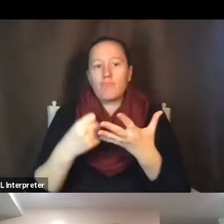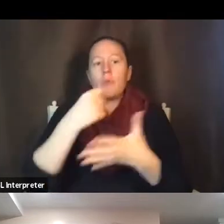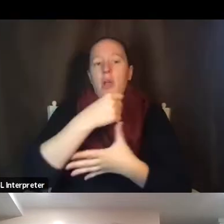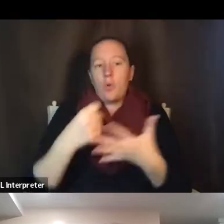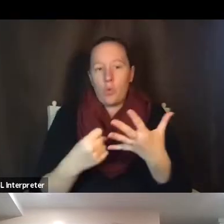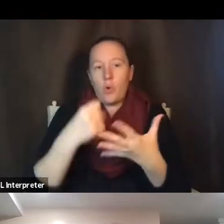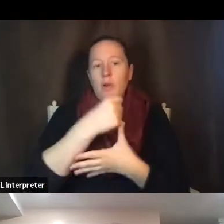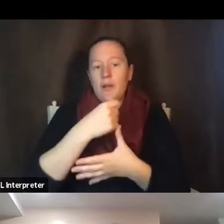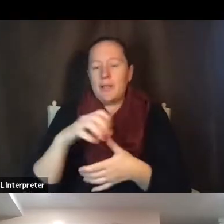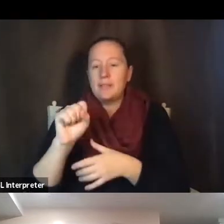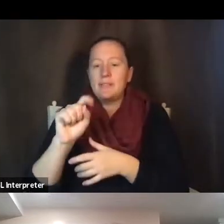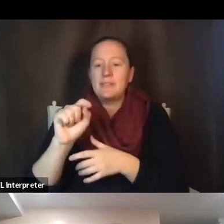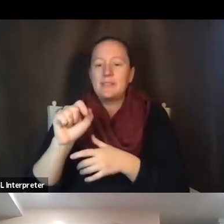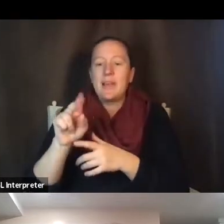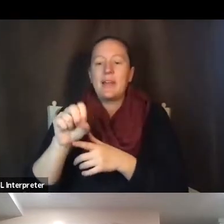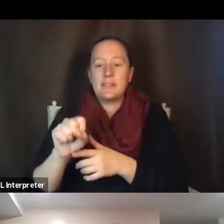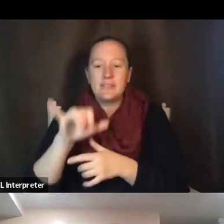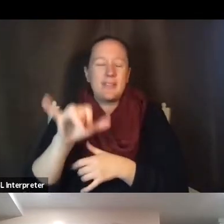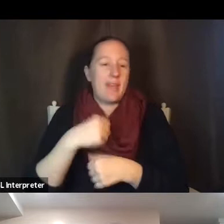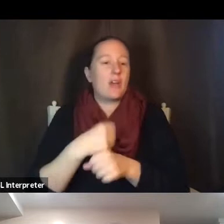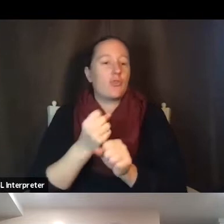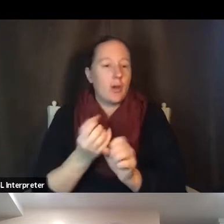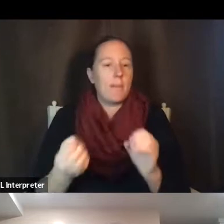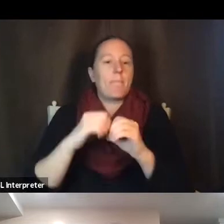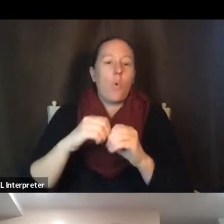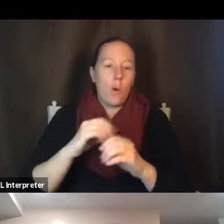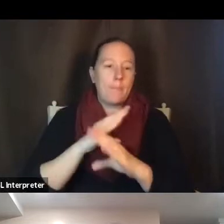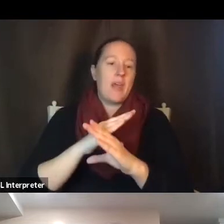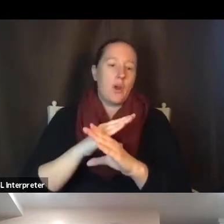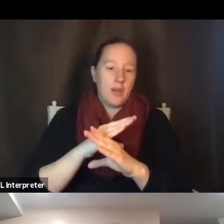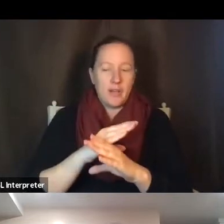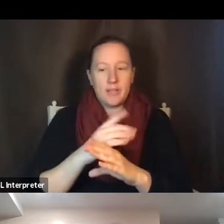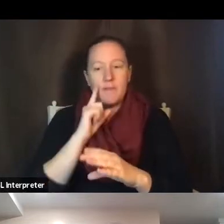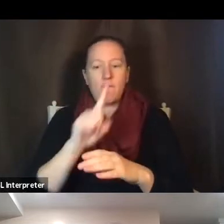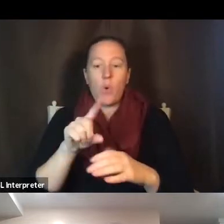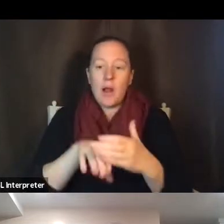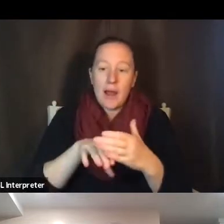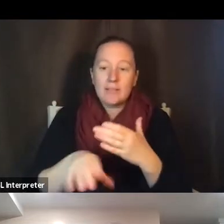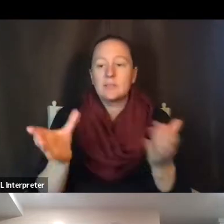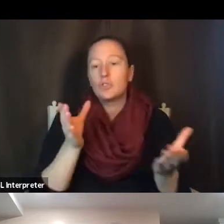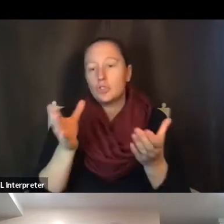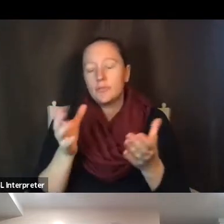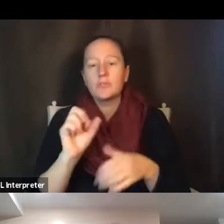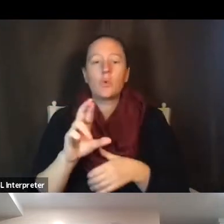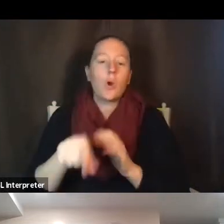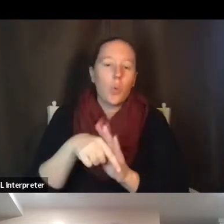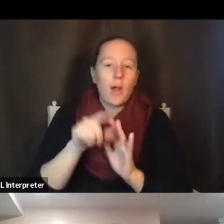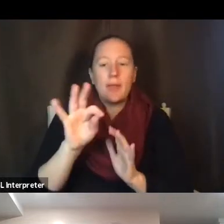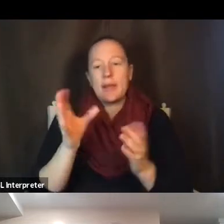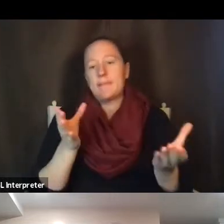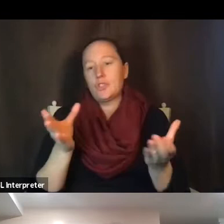it was found that created more barriers to accessing services or to the quality of